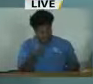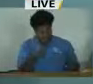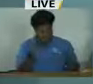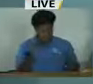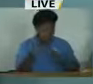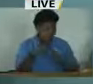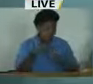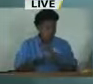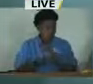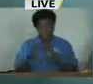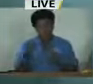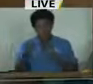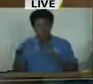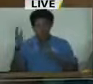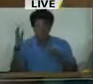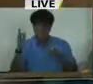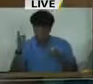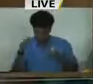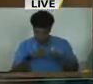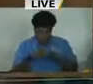saying?